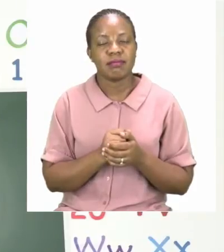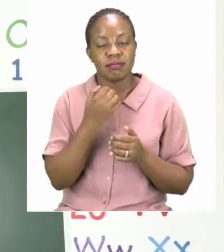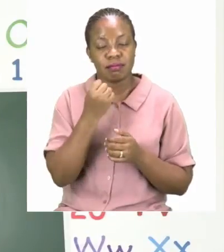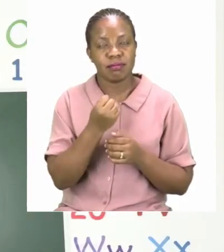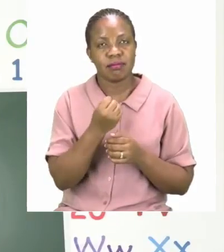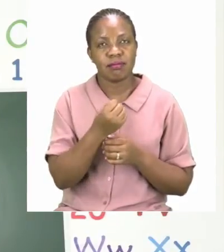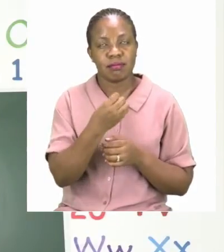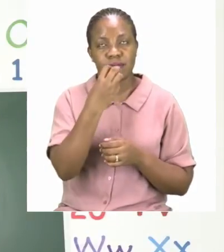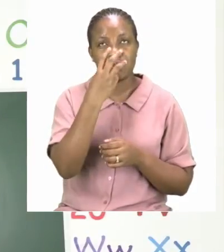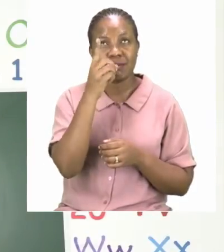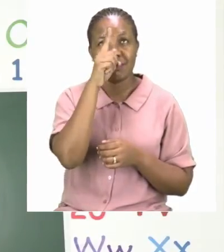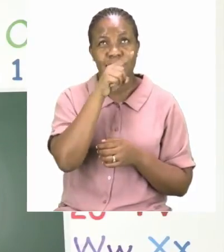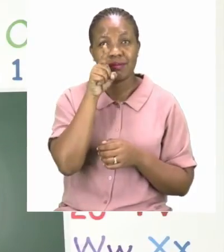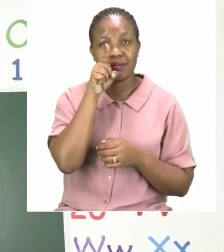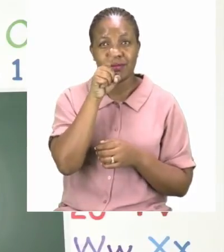here on top.